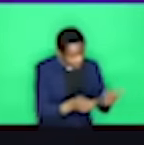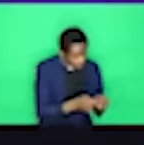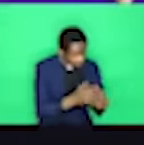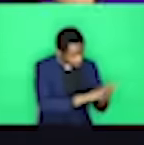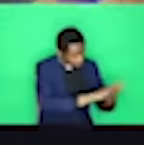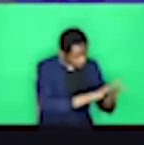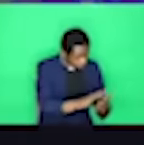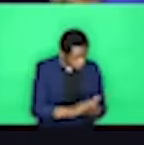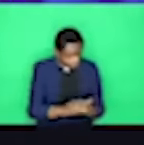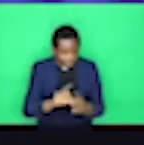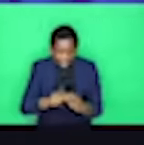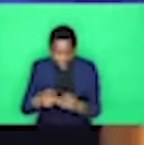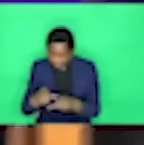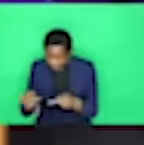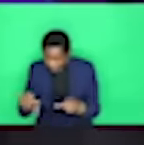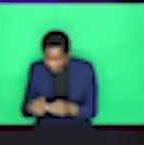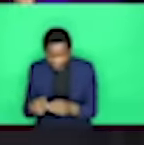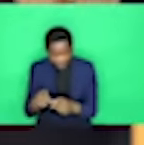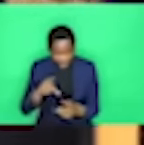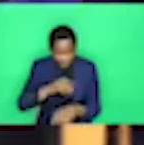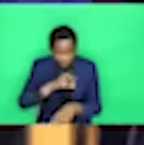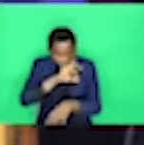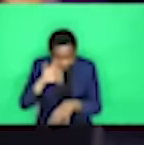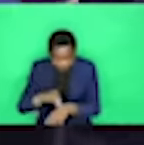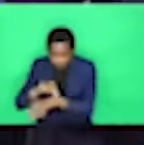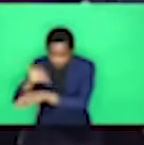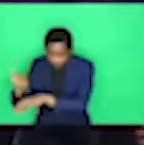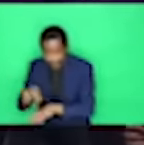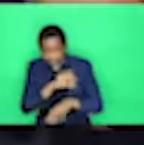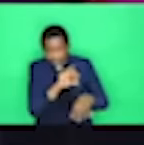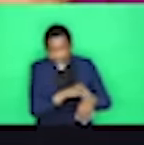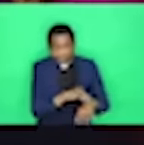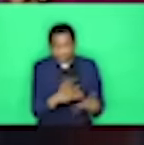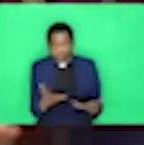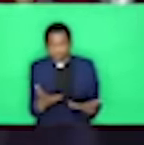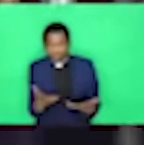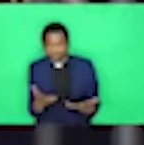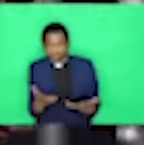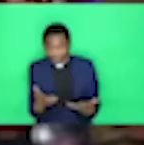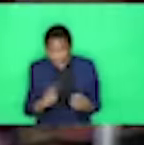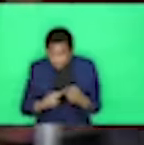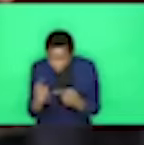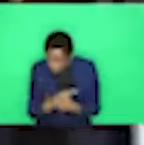some place as park. They reserve some place. Today, every reserve place, the chiefs have sold them.